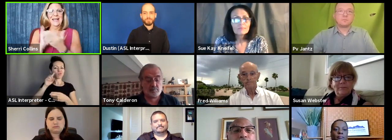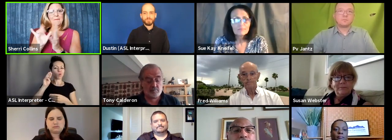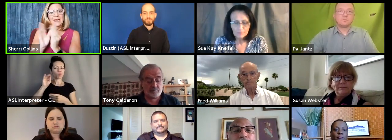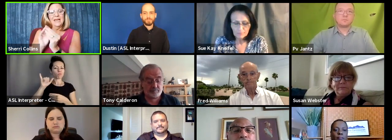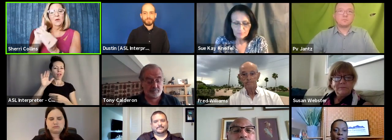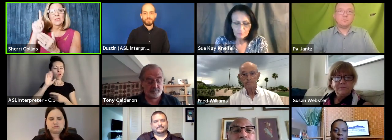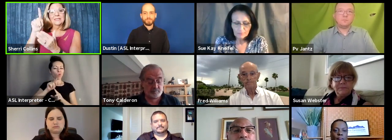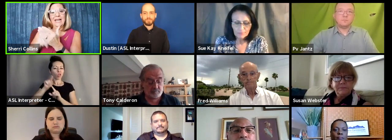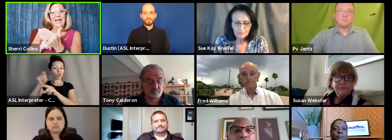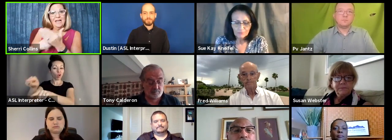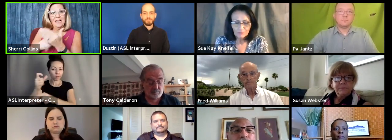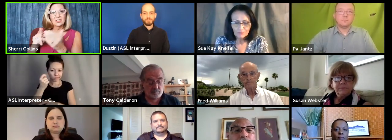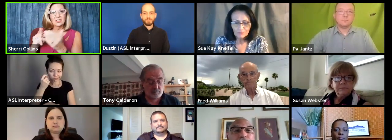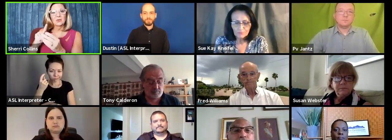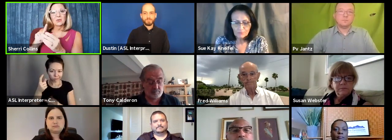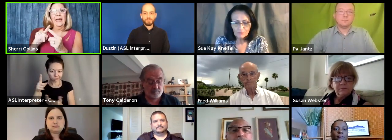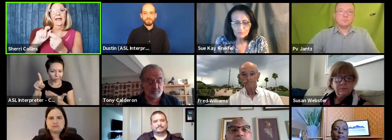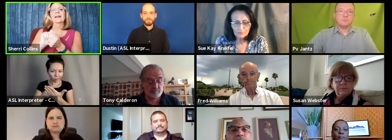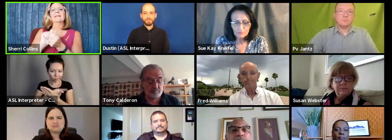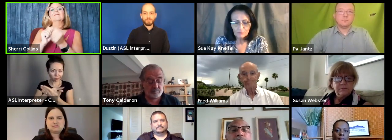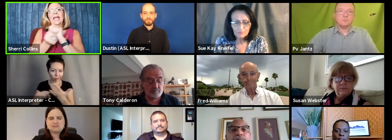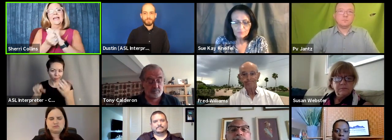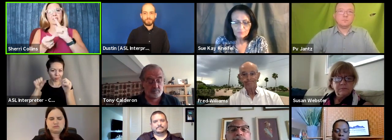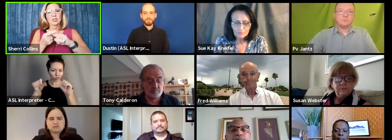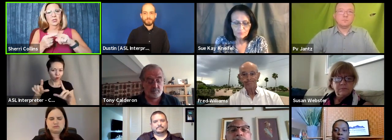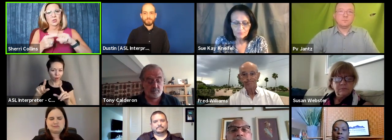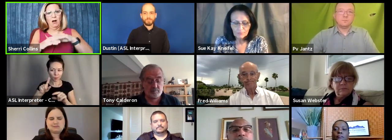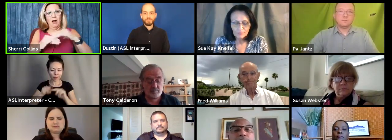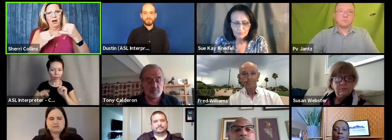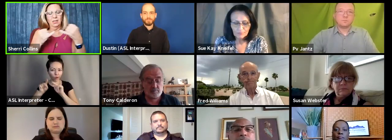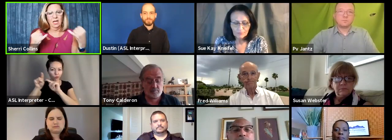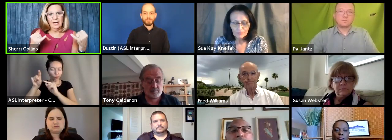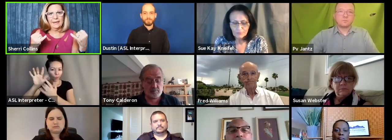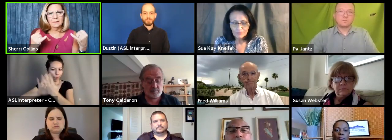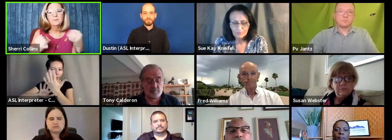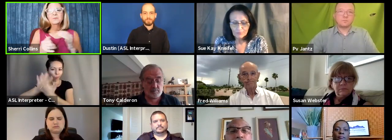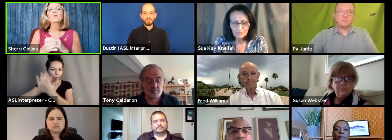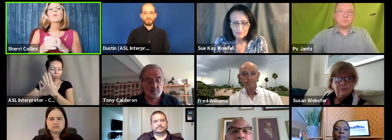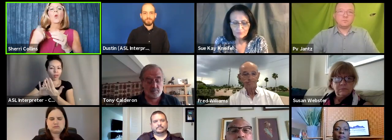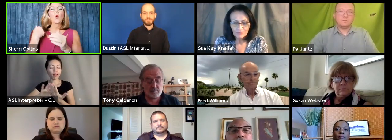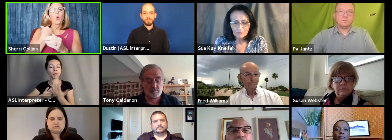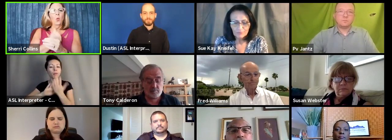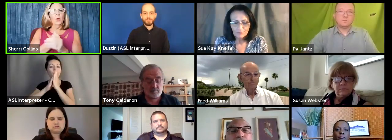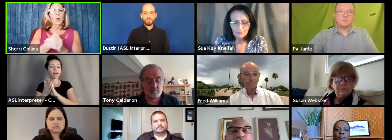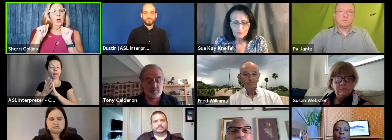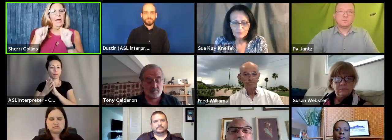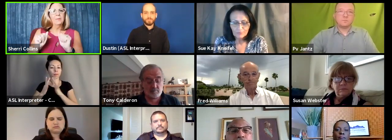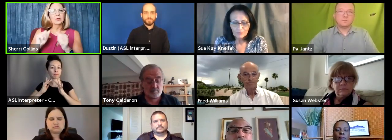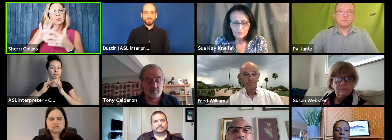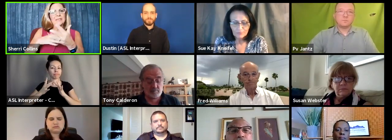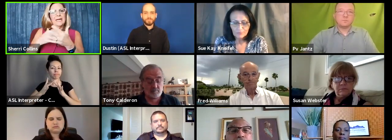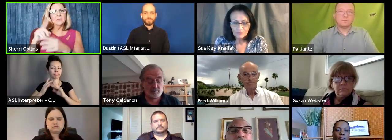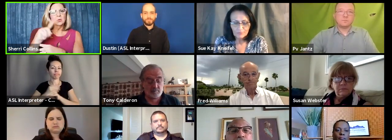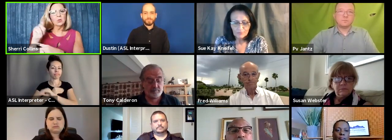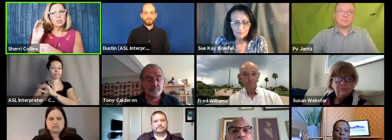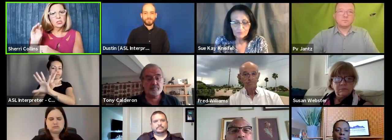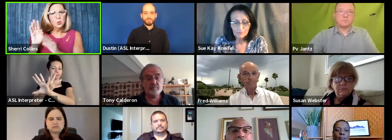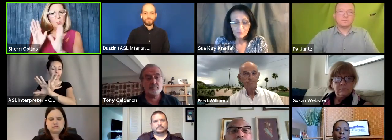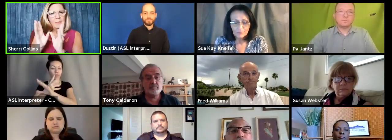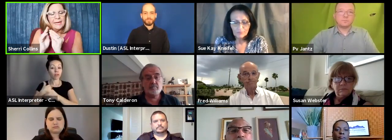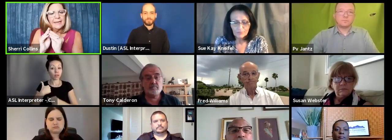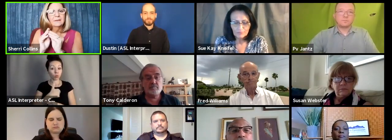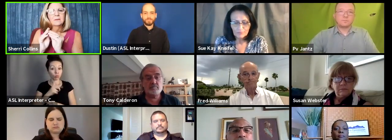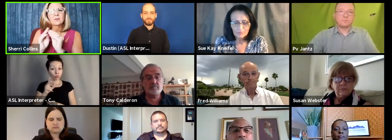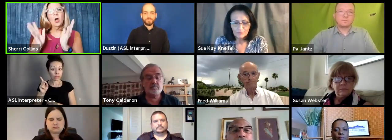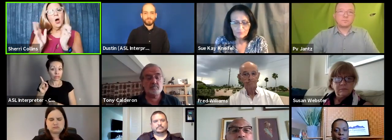Since that meeting was canceled and changed it to online, we were able to schedule a